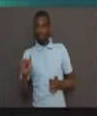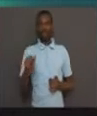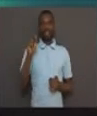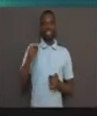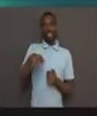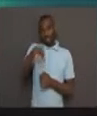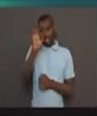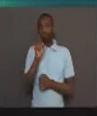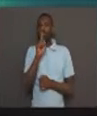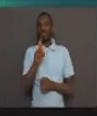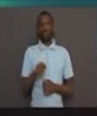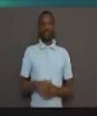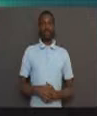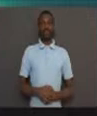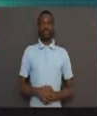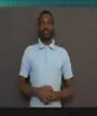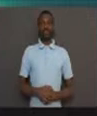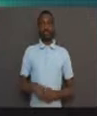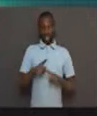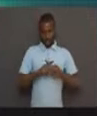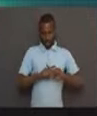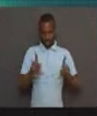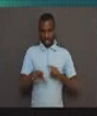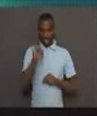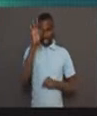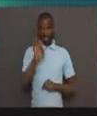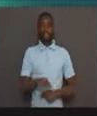we find that there is a difference.